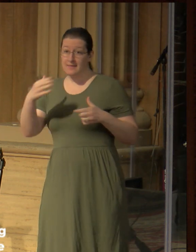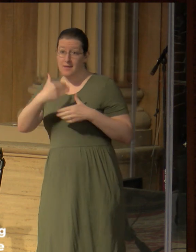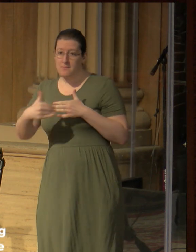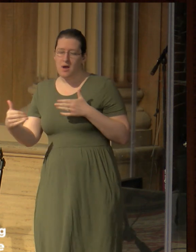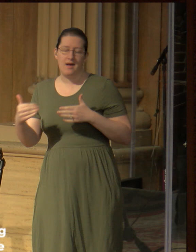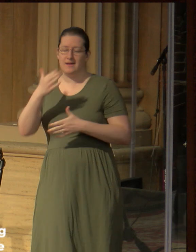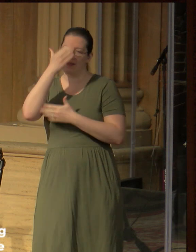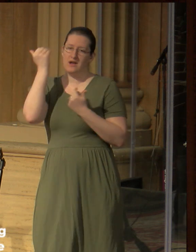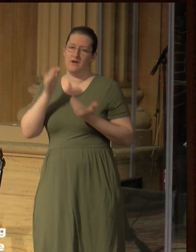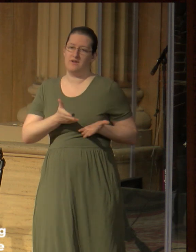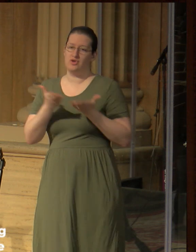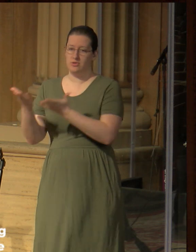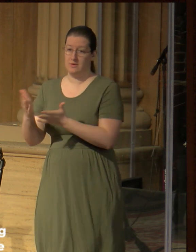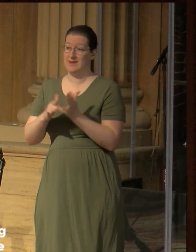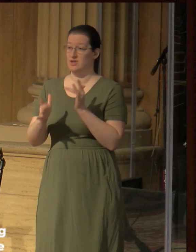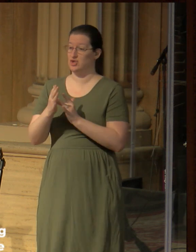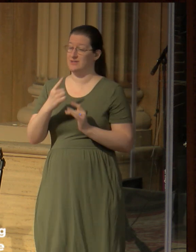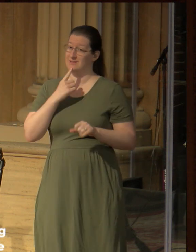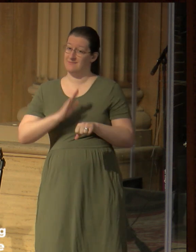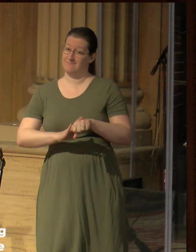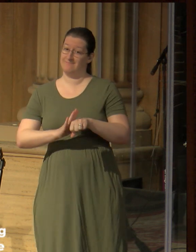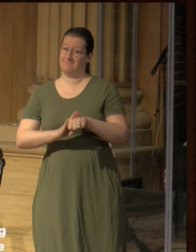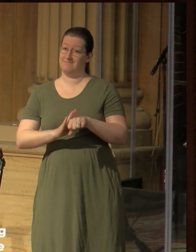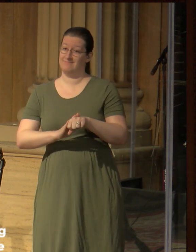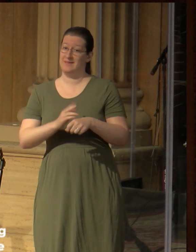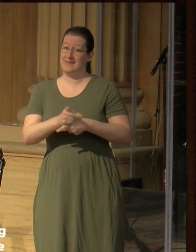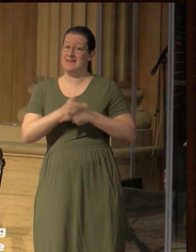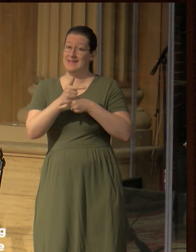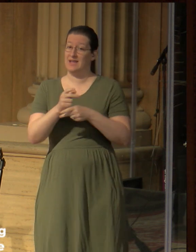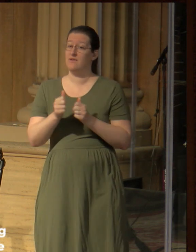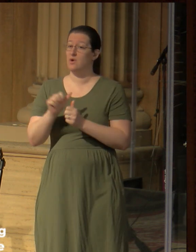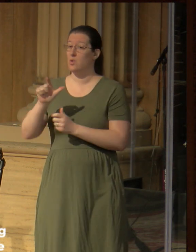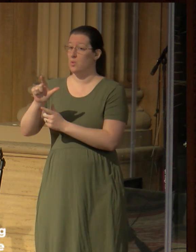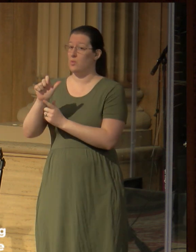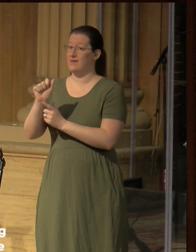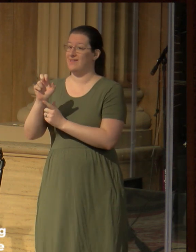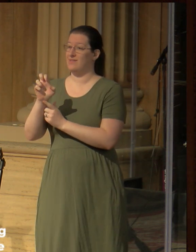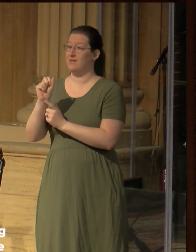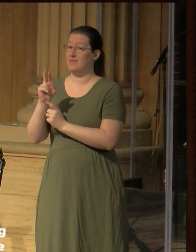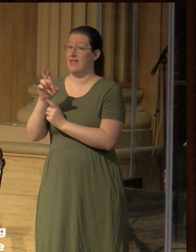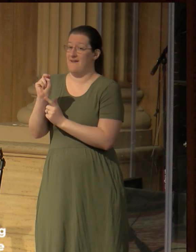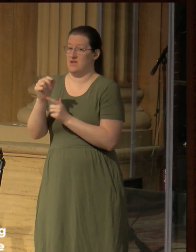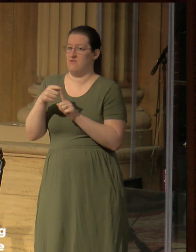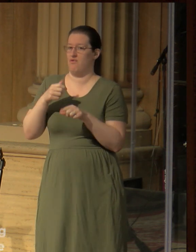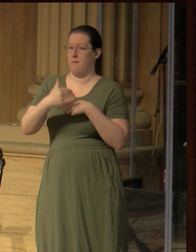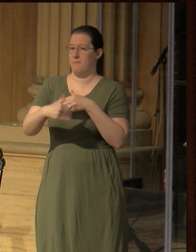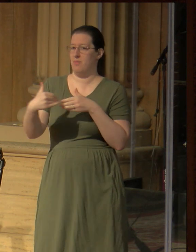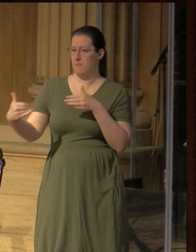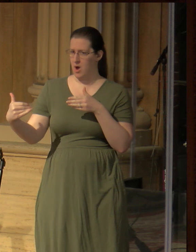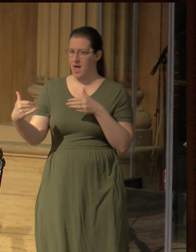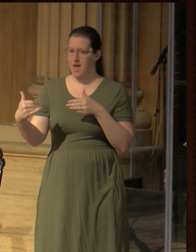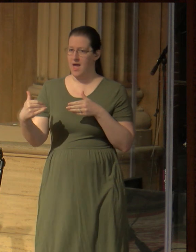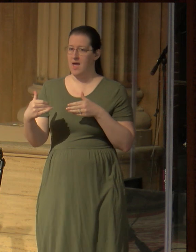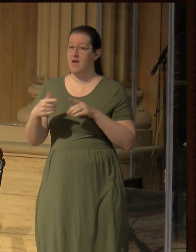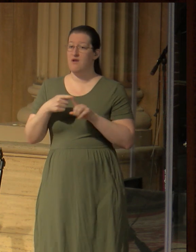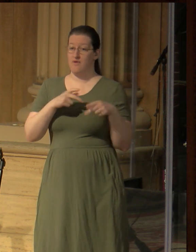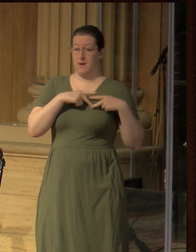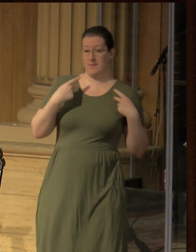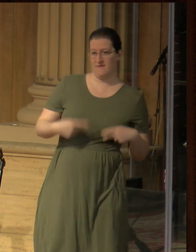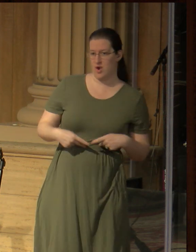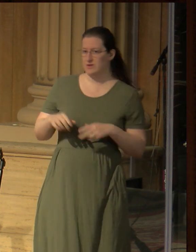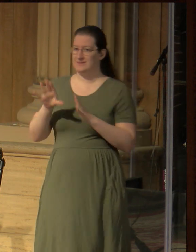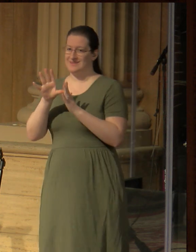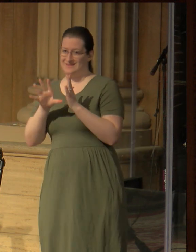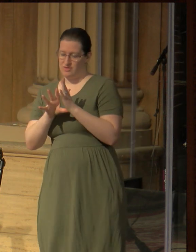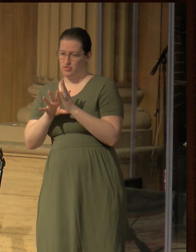and beware of the leaven of the Pharisees and Sadducees. And they began discussing it among themselves, saying, we brought no bread. But